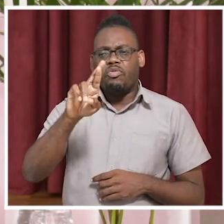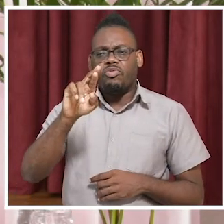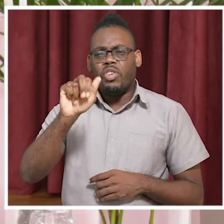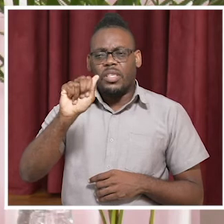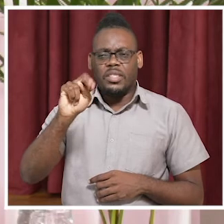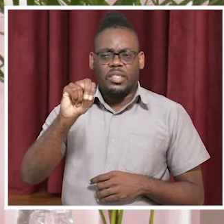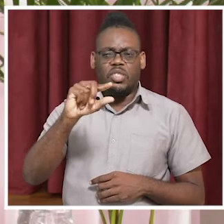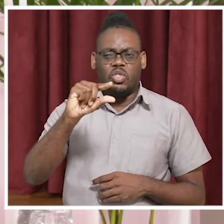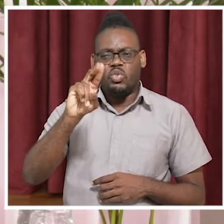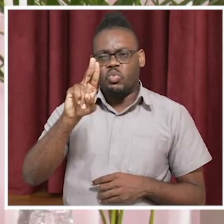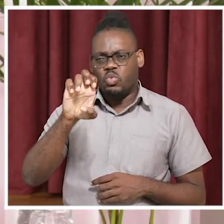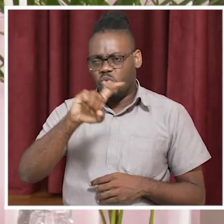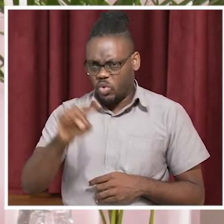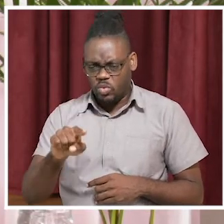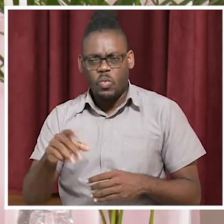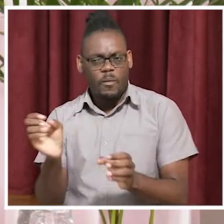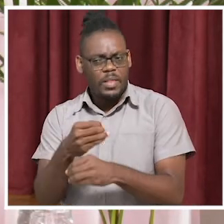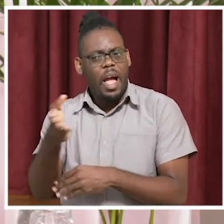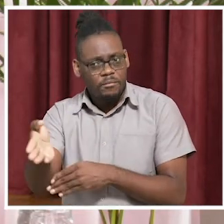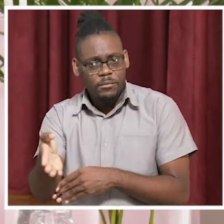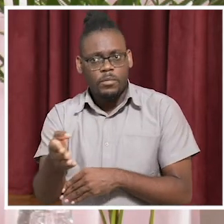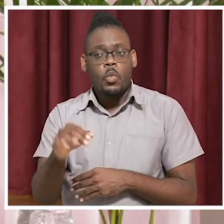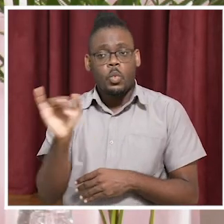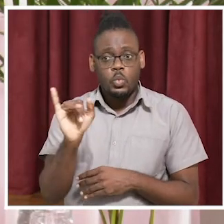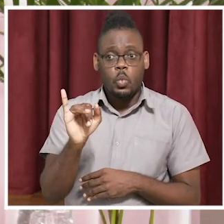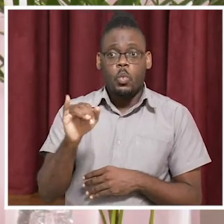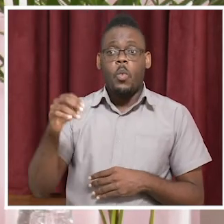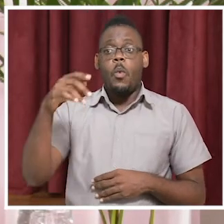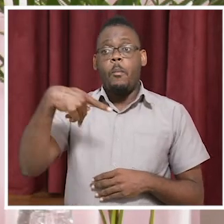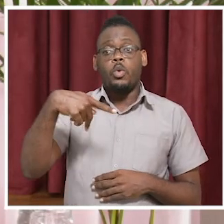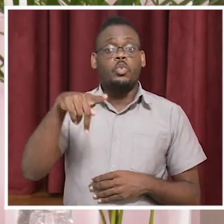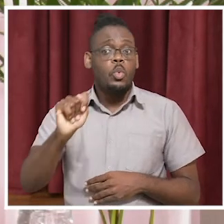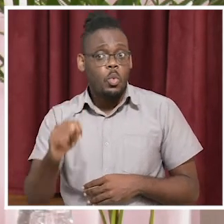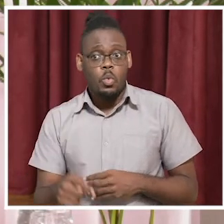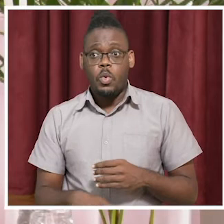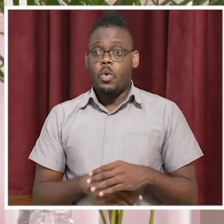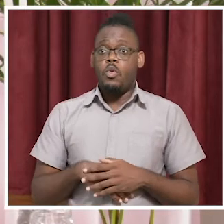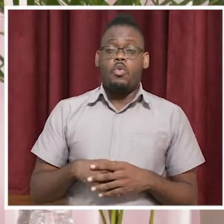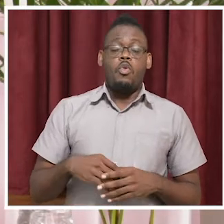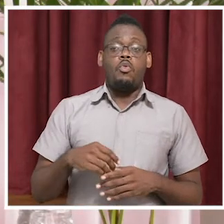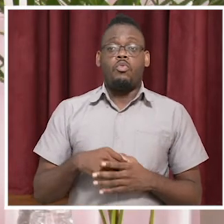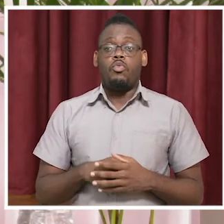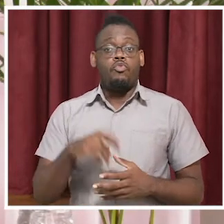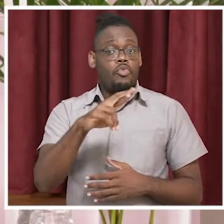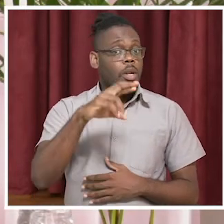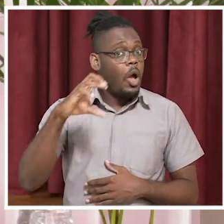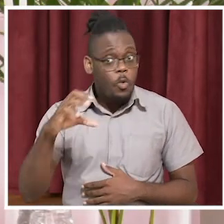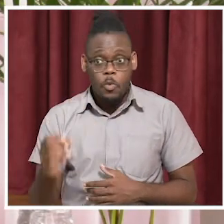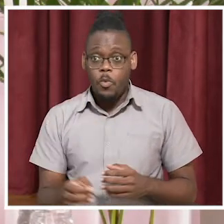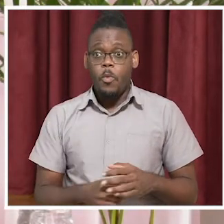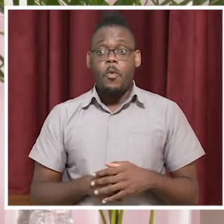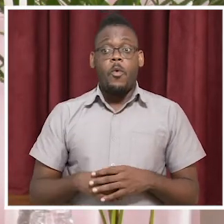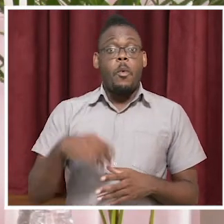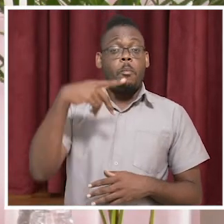Princeton, Rio Claro, Pinal, Point Fortin, Sangre Grande, and Tobago. Mm, so